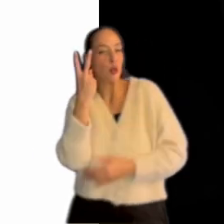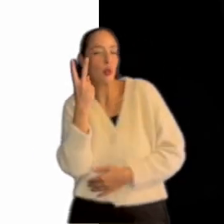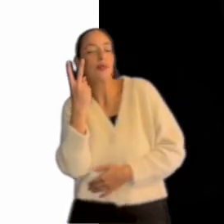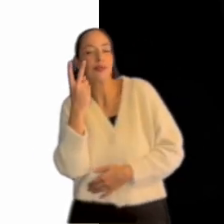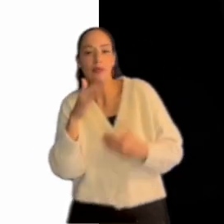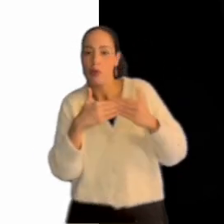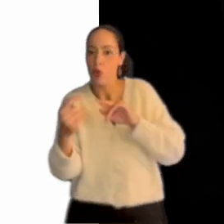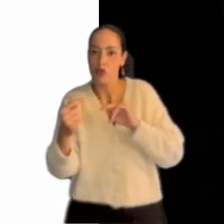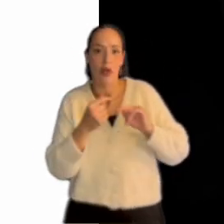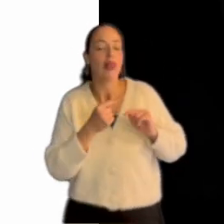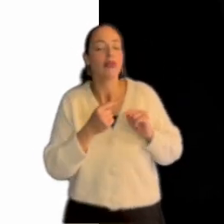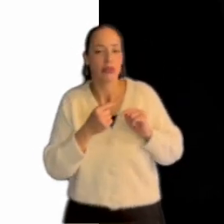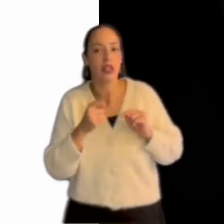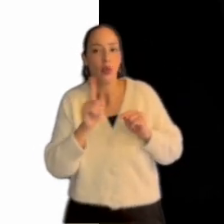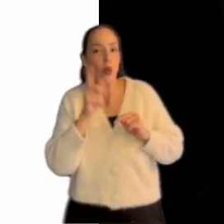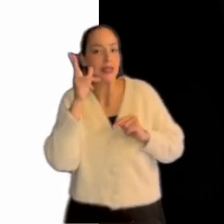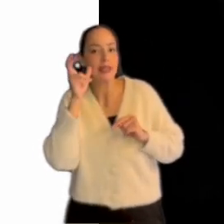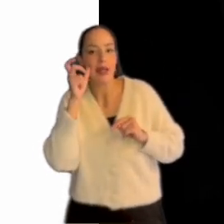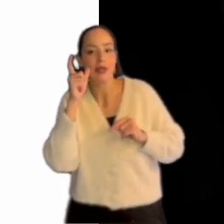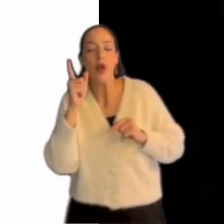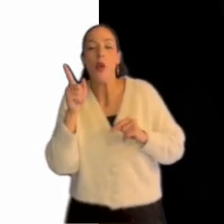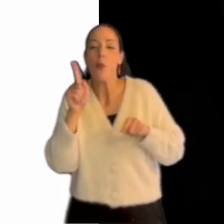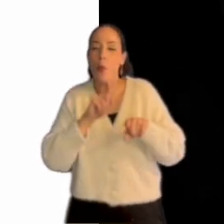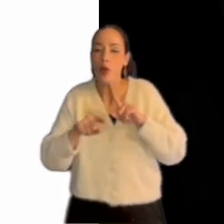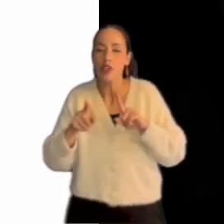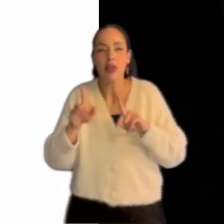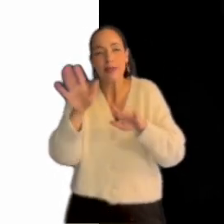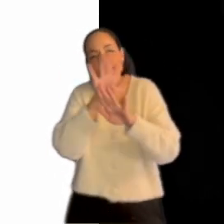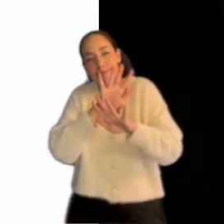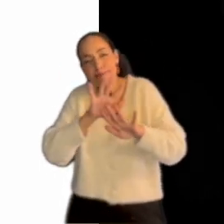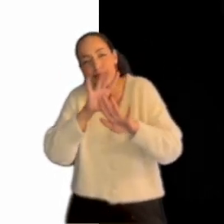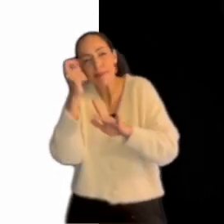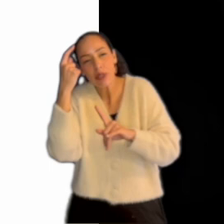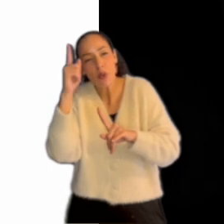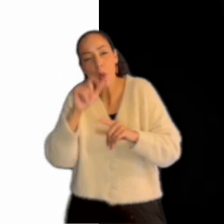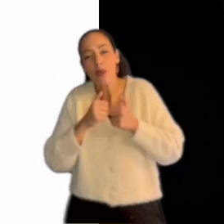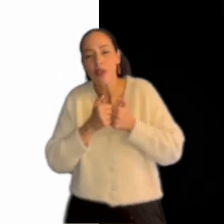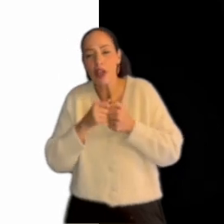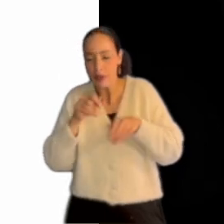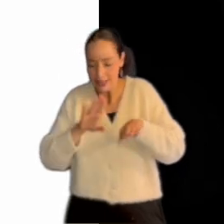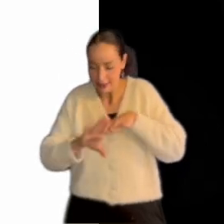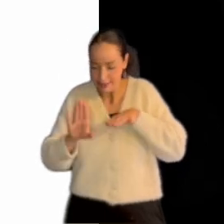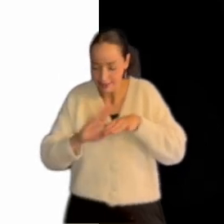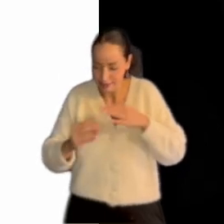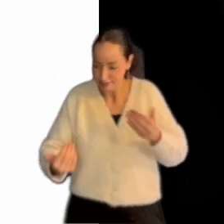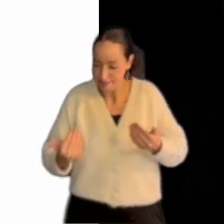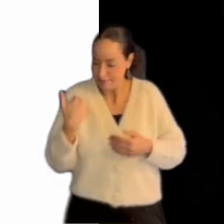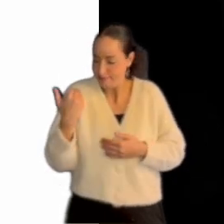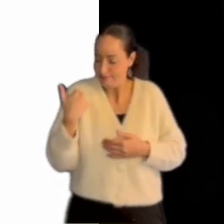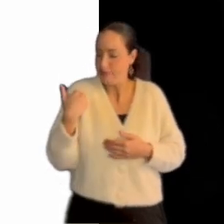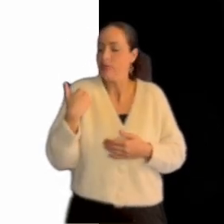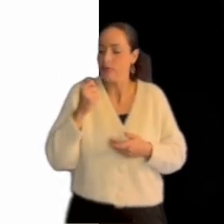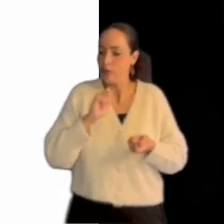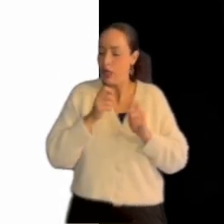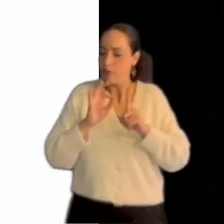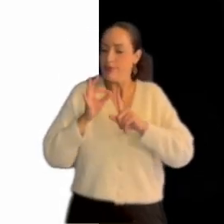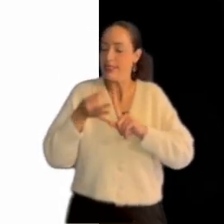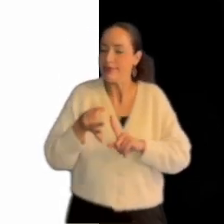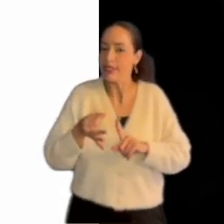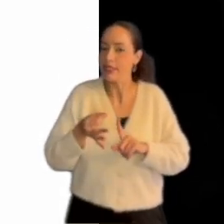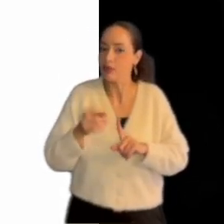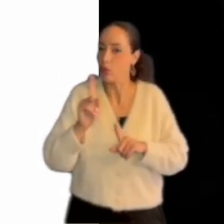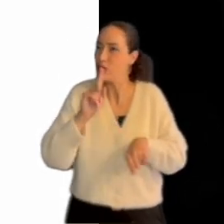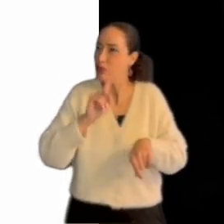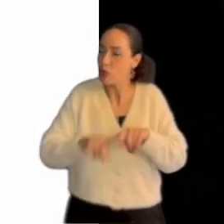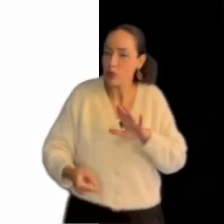exercise prompts us to become really specific to help us to understand what is most important when we have limited space available for definition. I